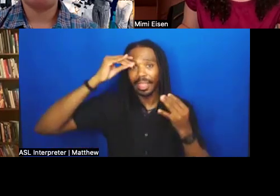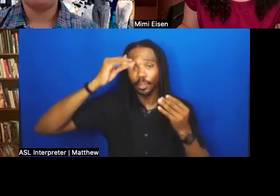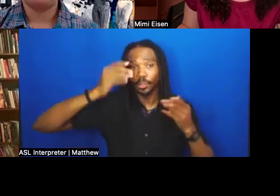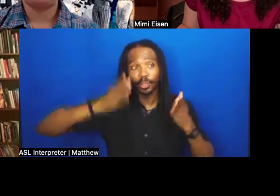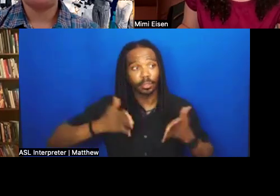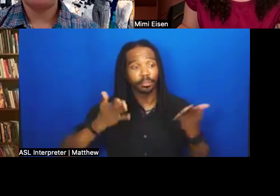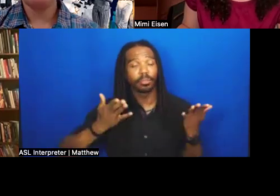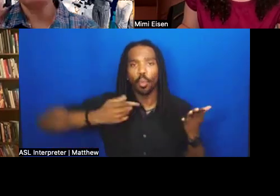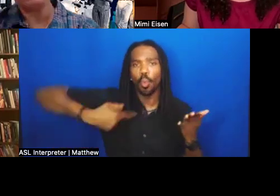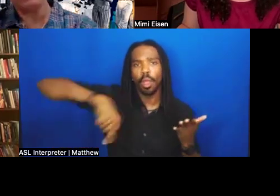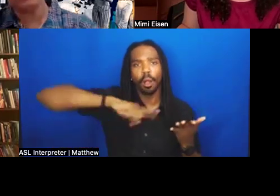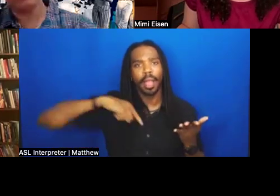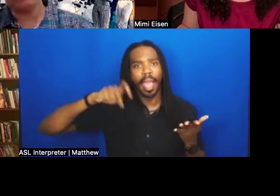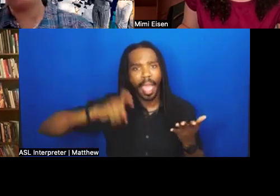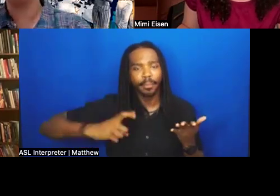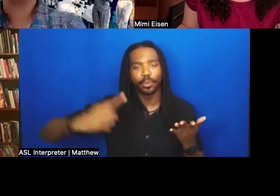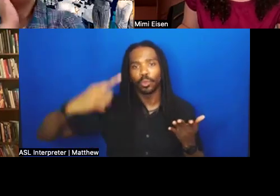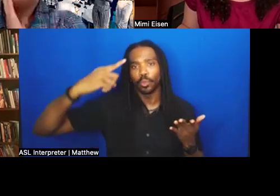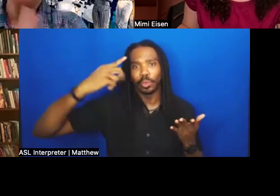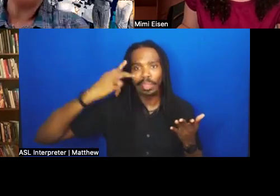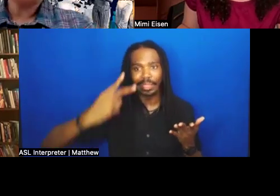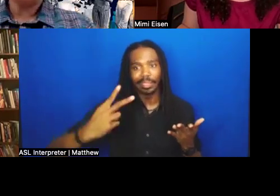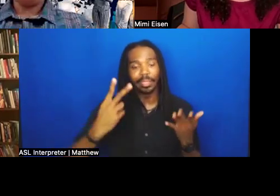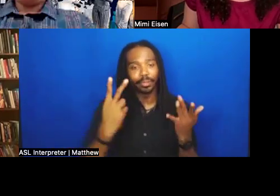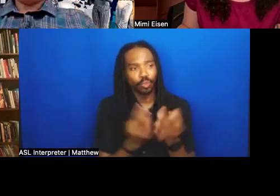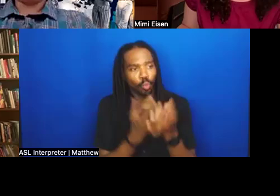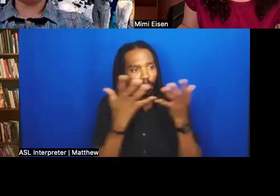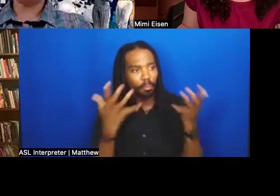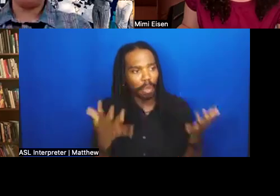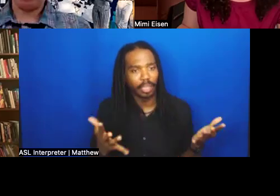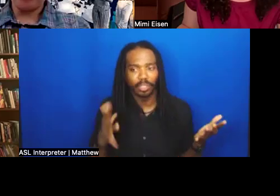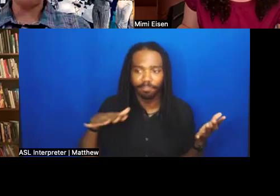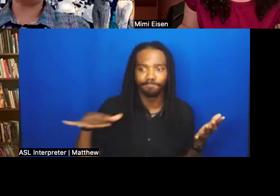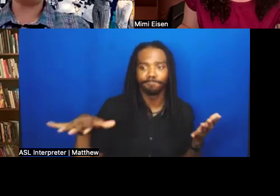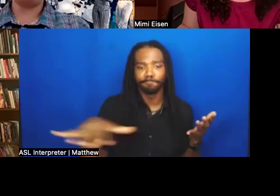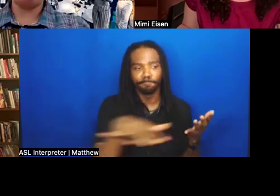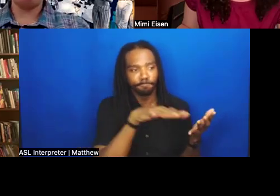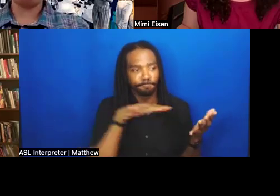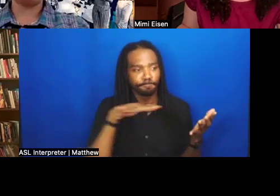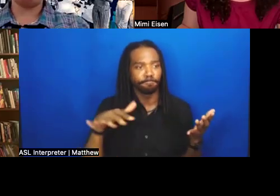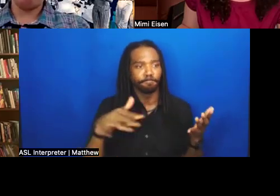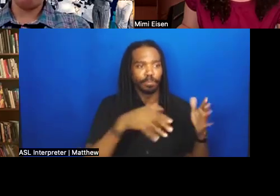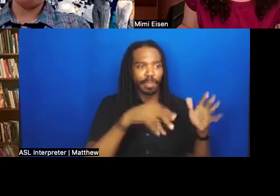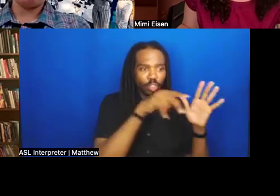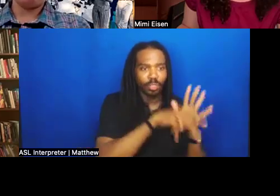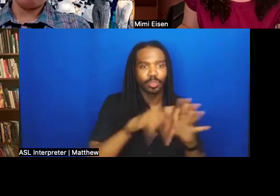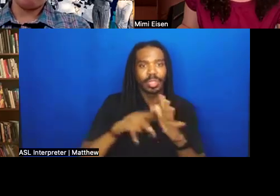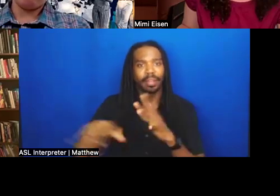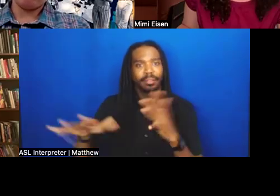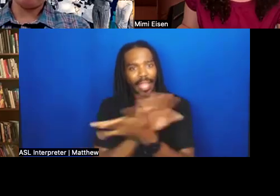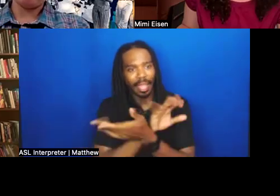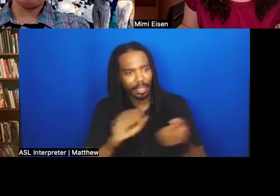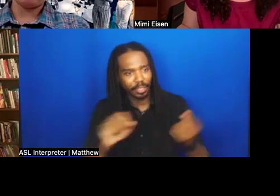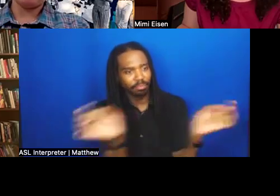to see that so much of the genocidal destruction that's